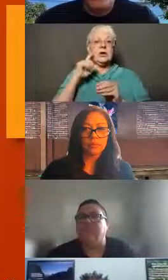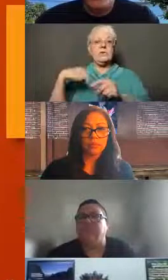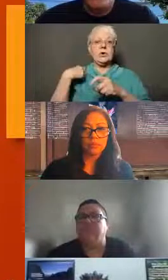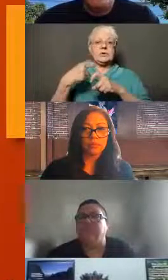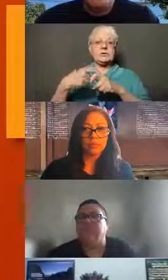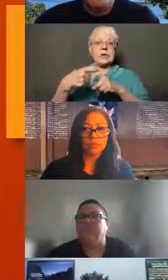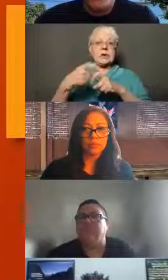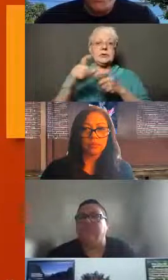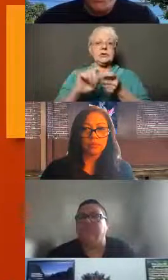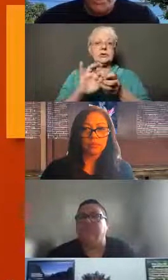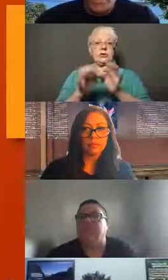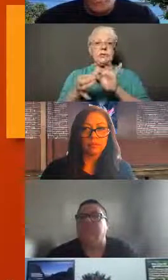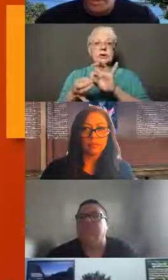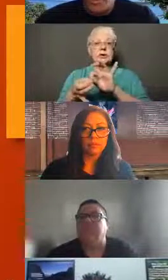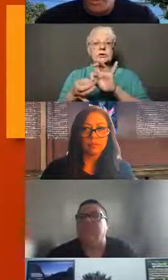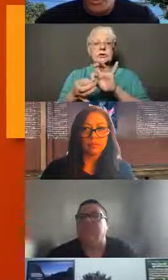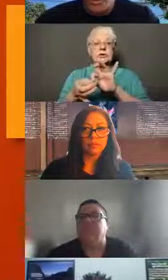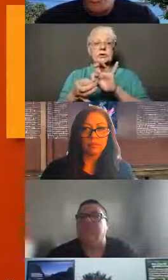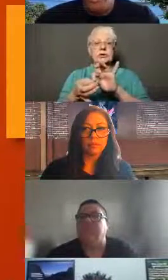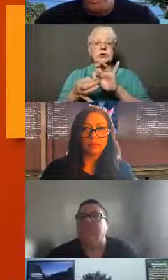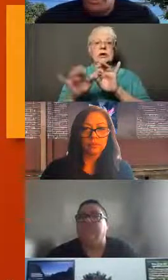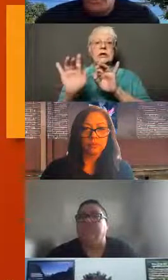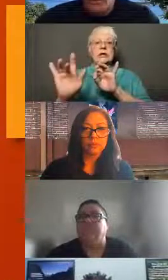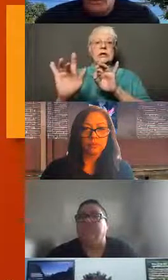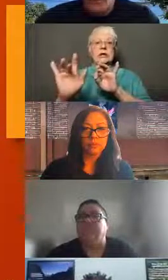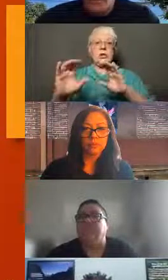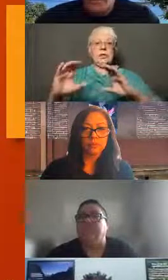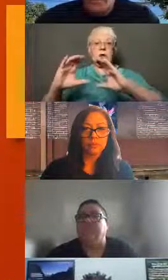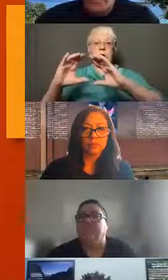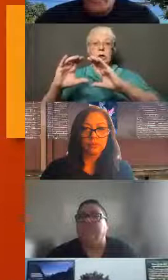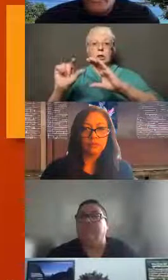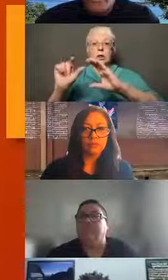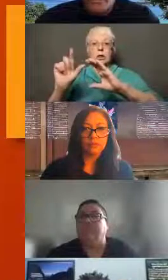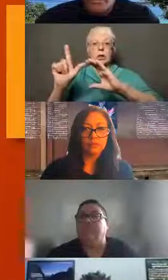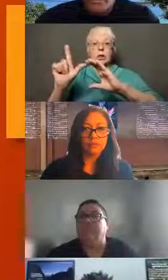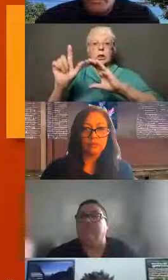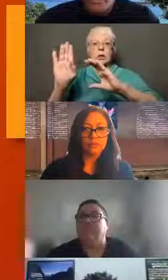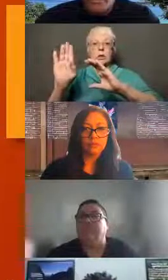interpretation, please click on the globe below